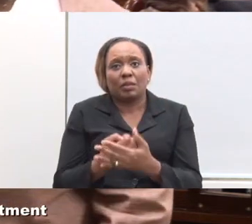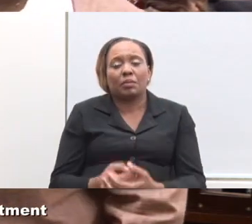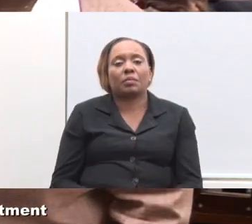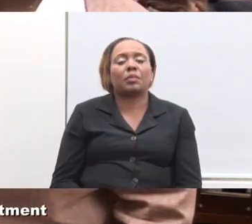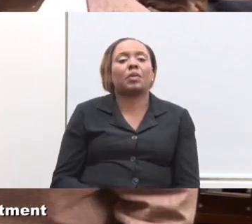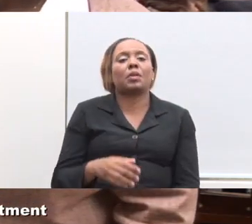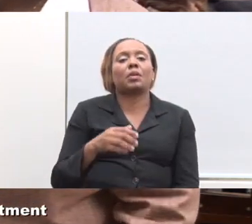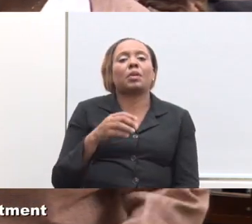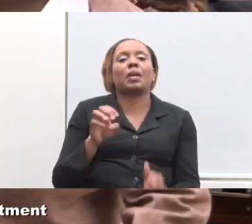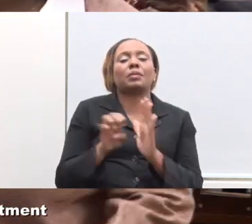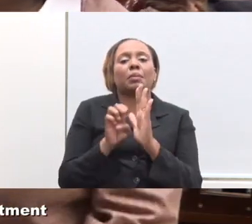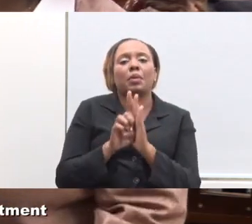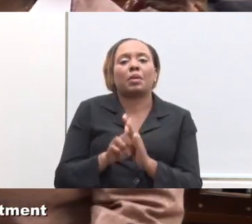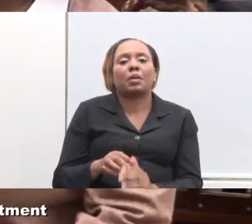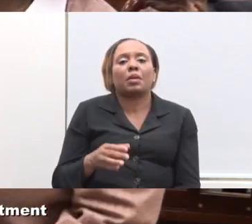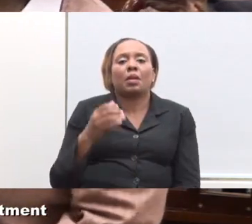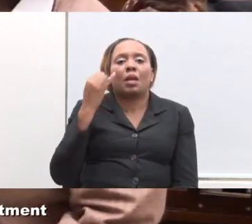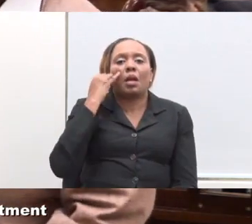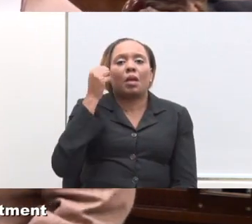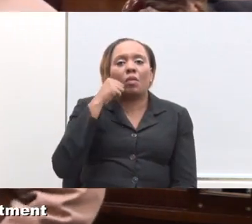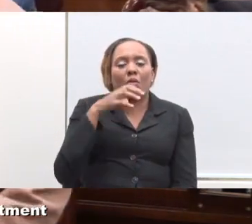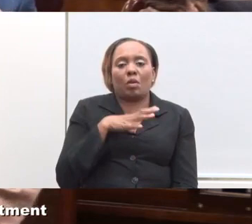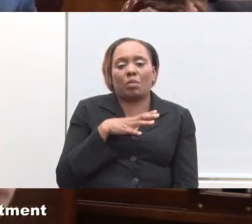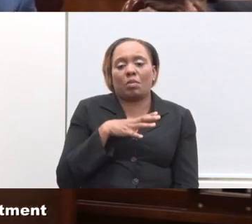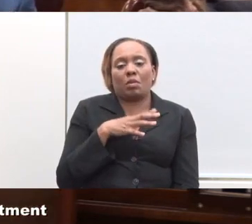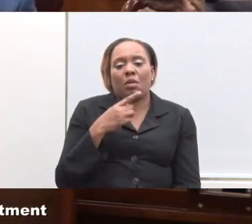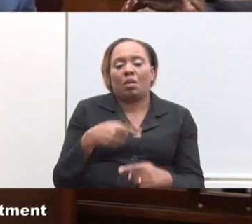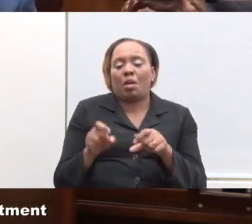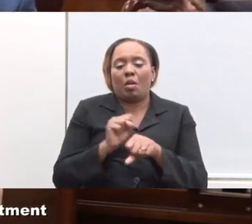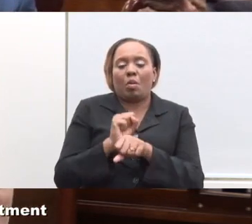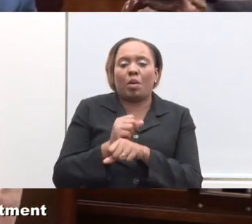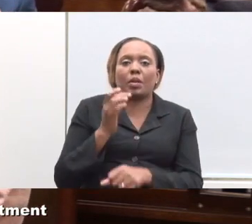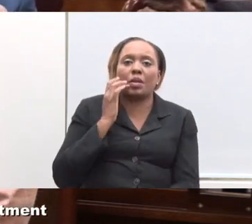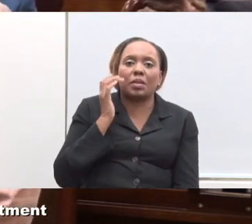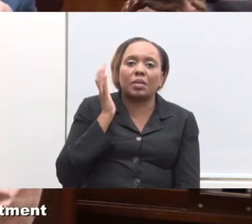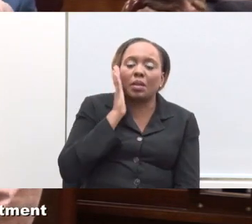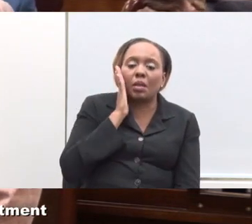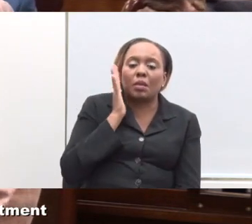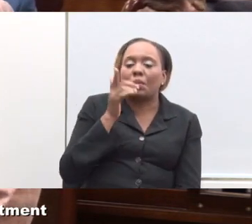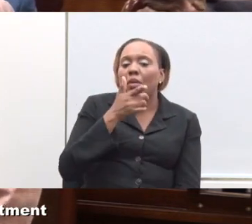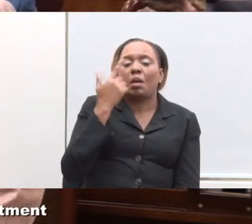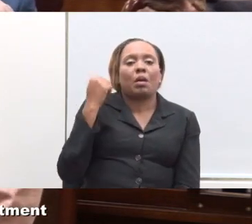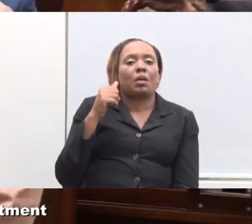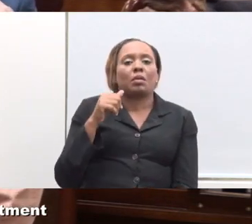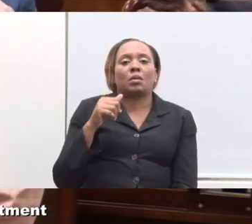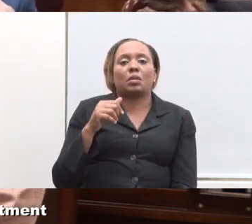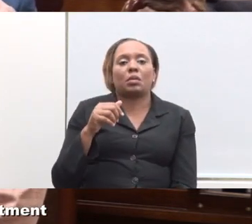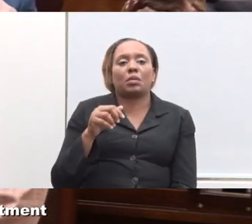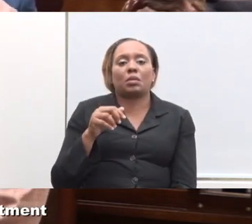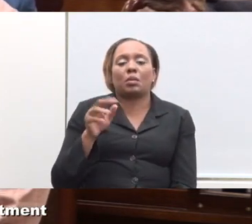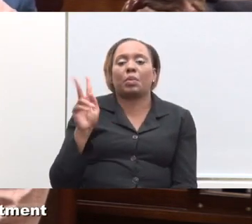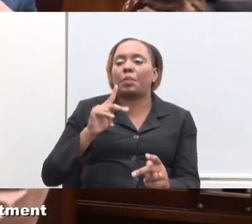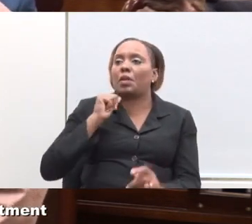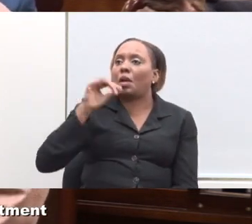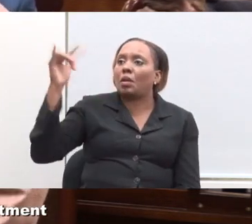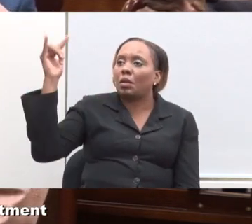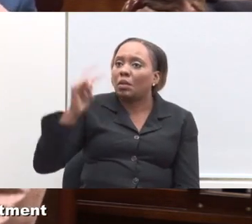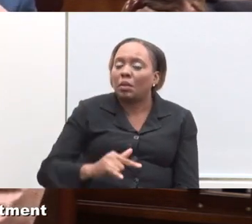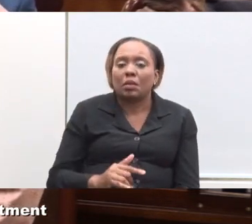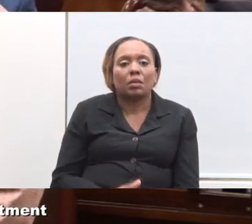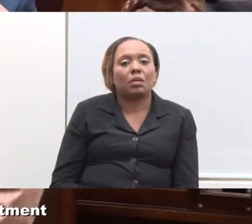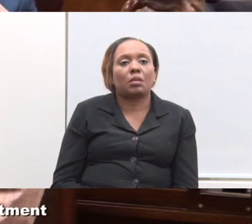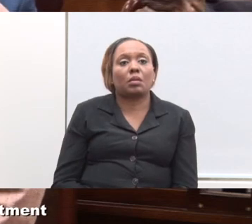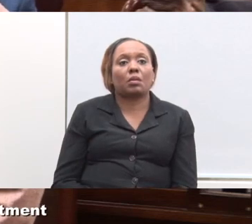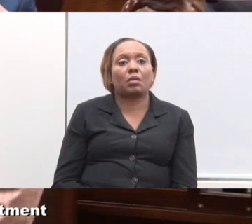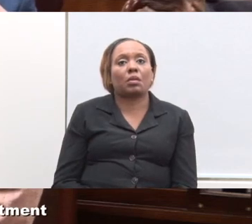housekeeper cannot work in a hotel because the tourists are not coming, and she has children, can we find a job